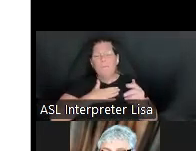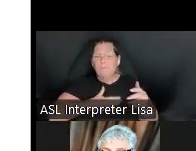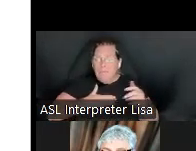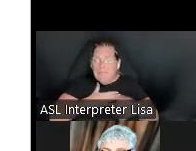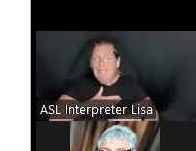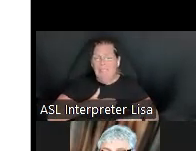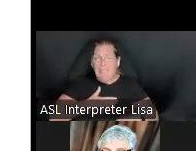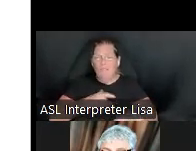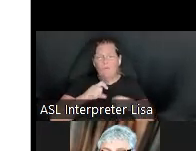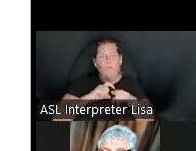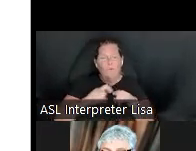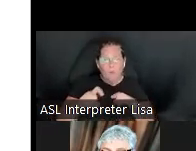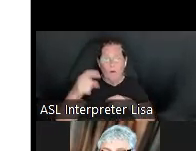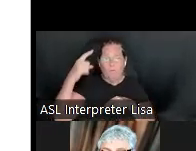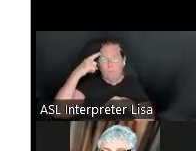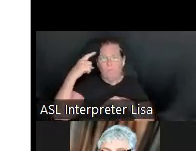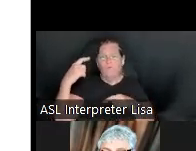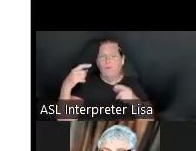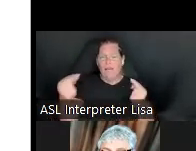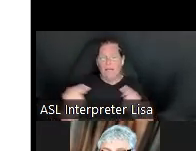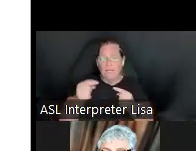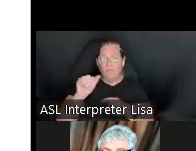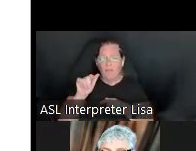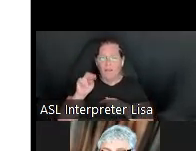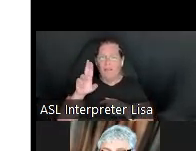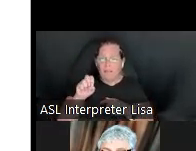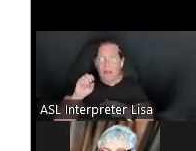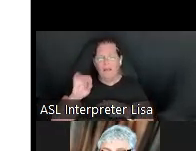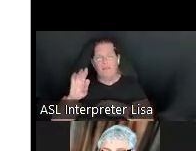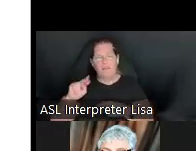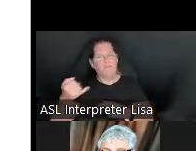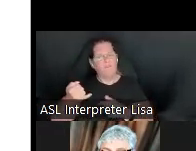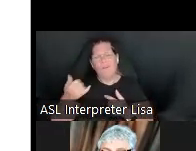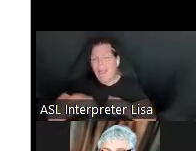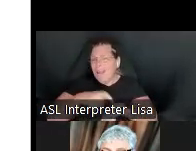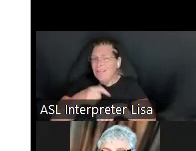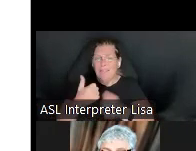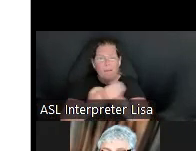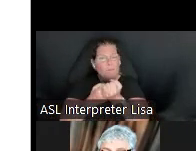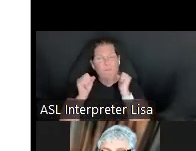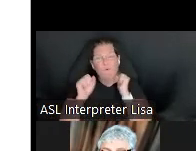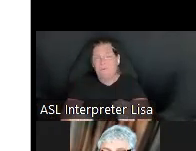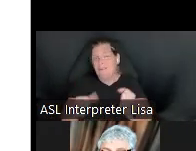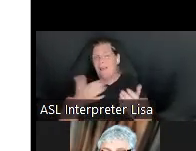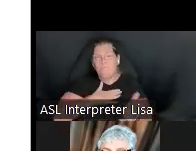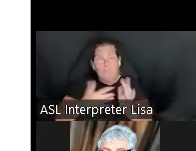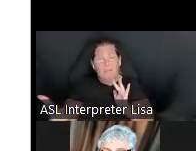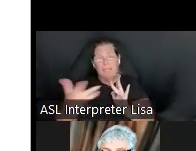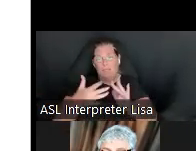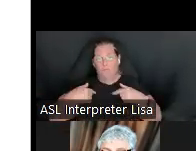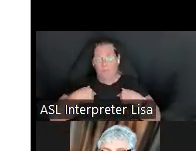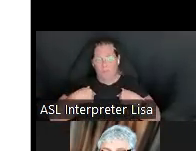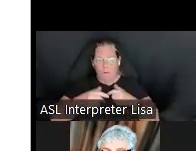call Brain Injury Alliance of New Jersey if we can be of any assistance at any time. As far as